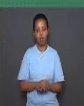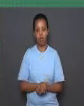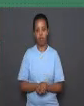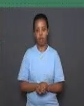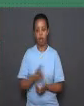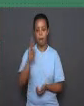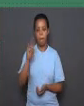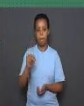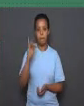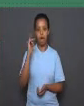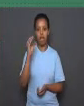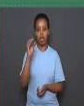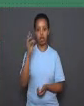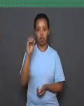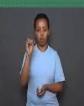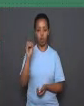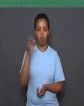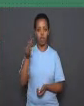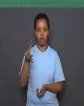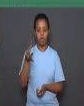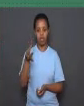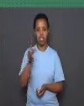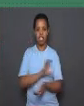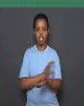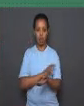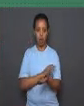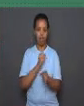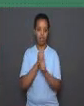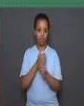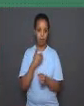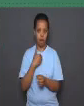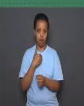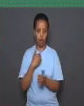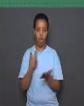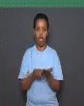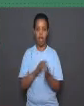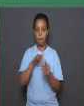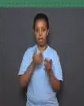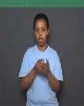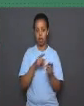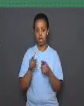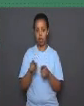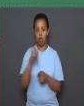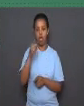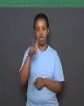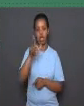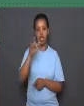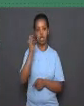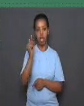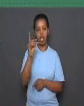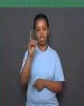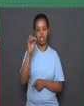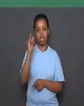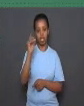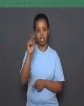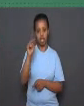Microfilaments also carry out cellular functions, including gliding,